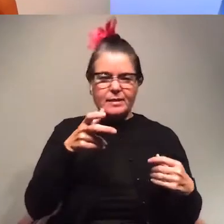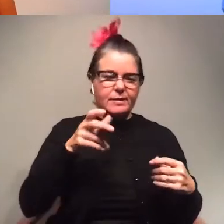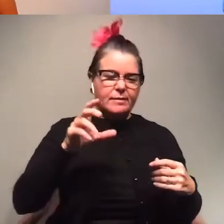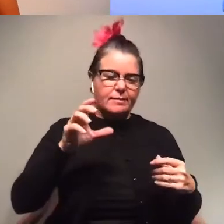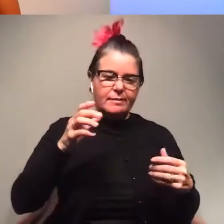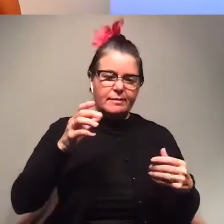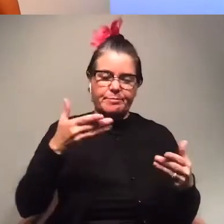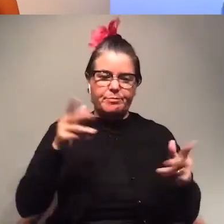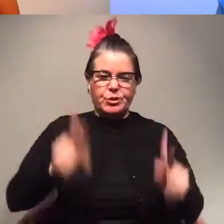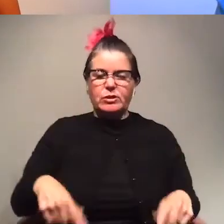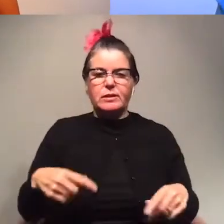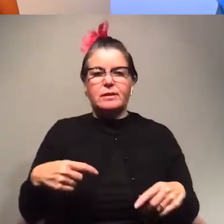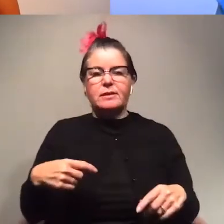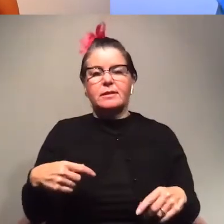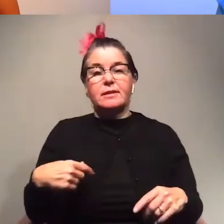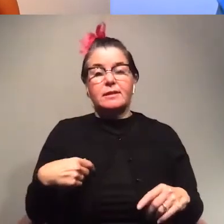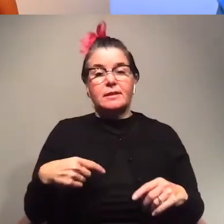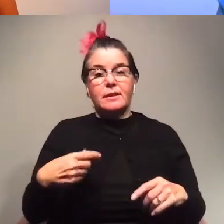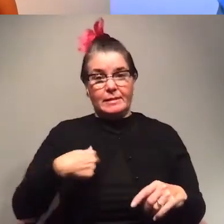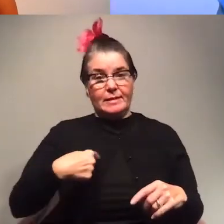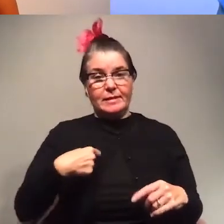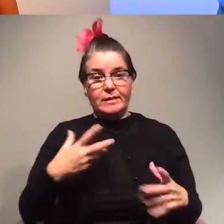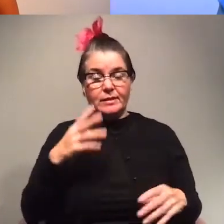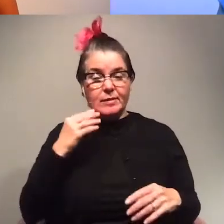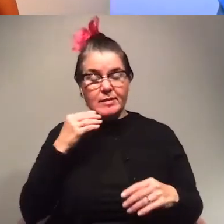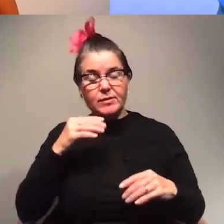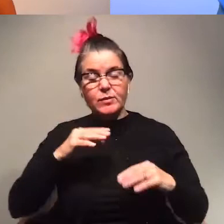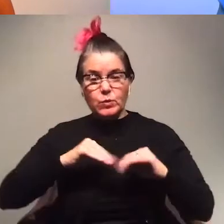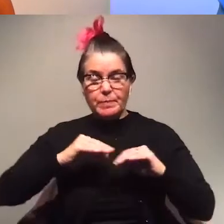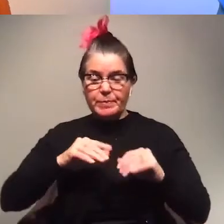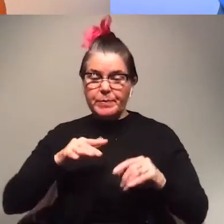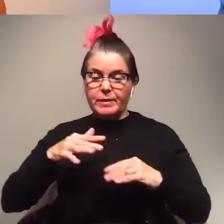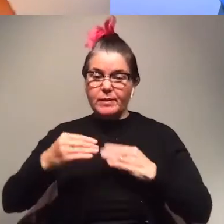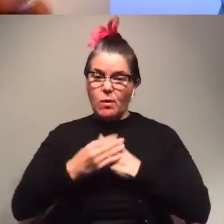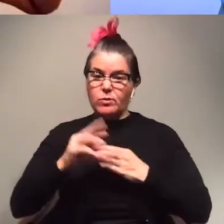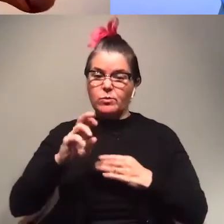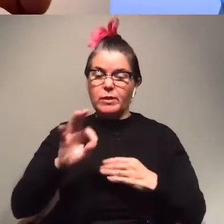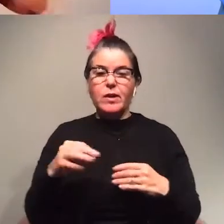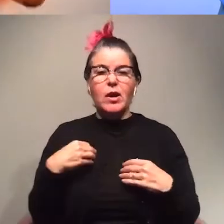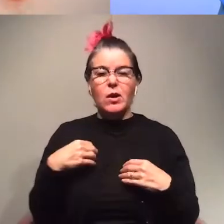I think it took swimming in the coastal reefs to learn that. Like I'm like, oh,